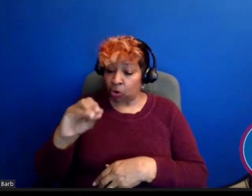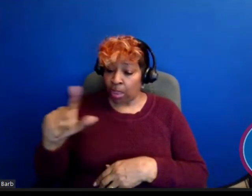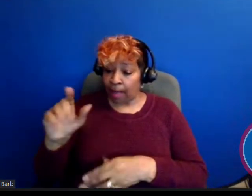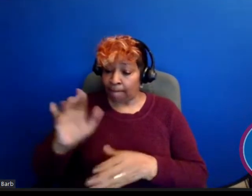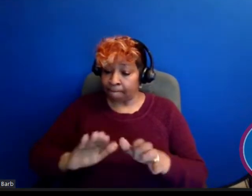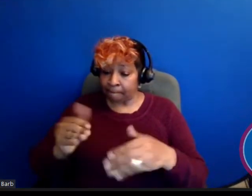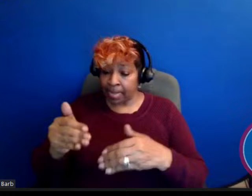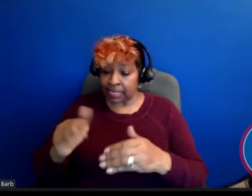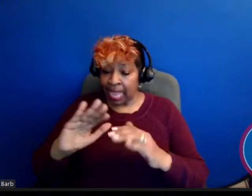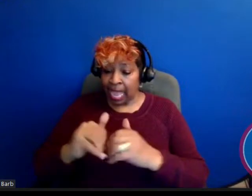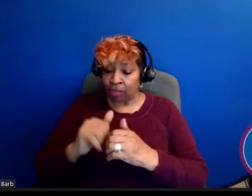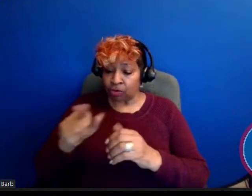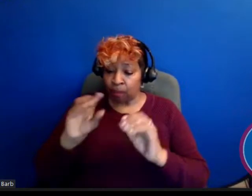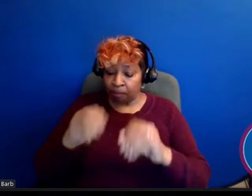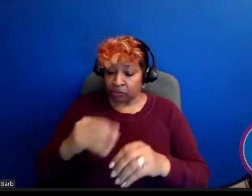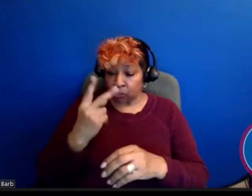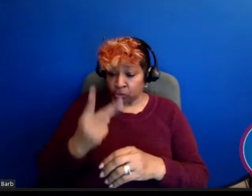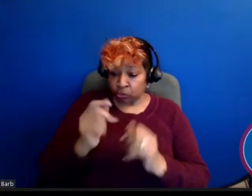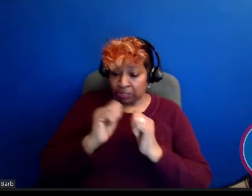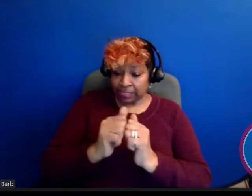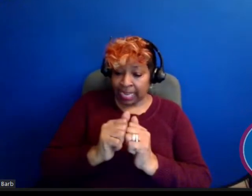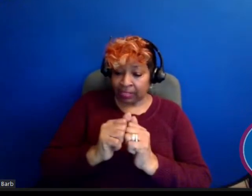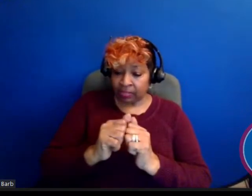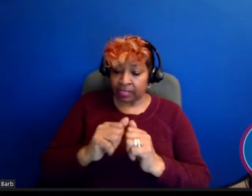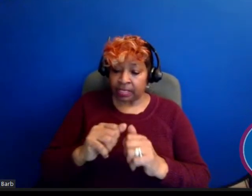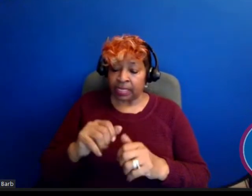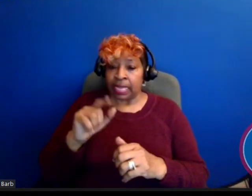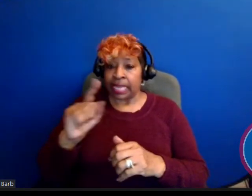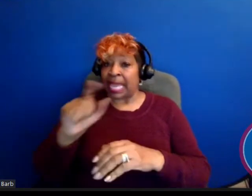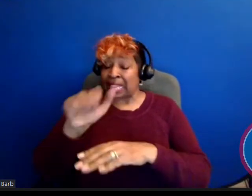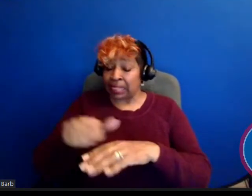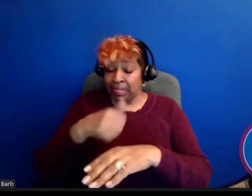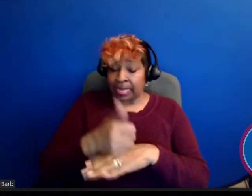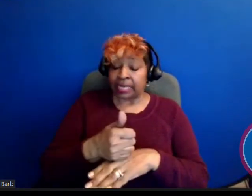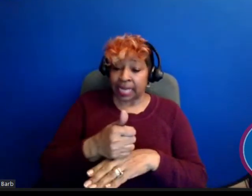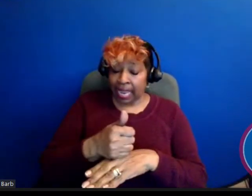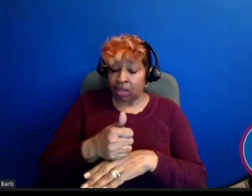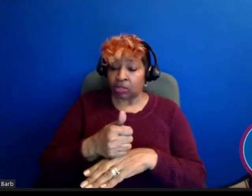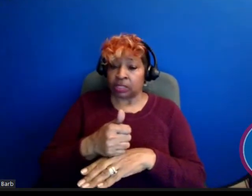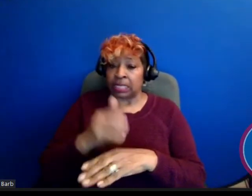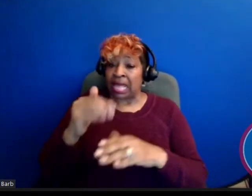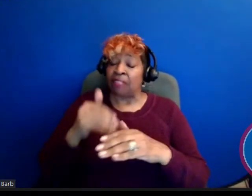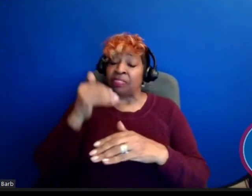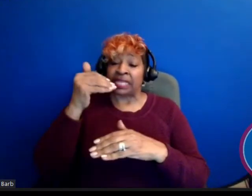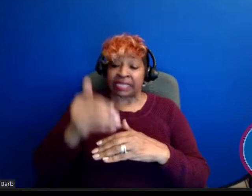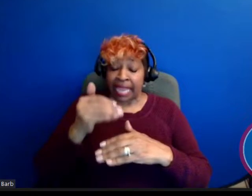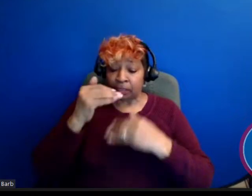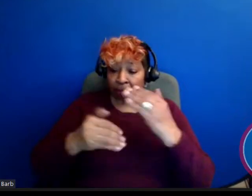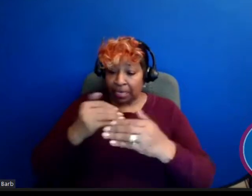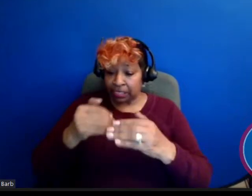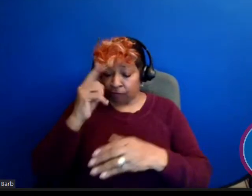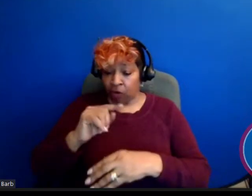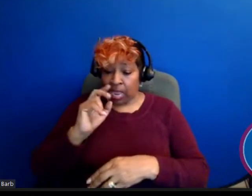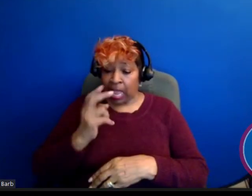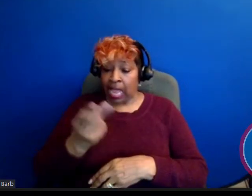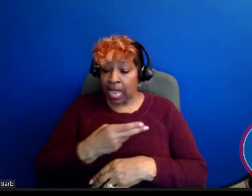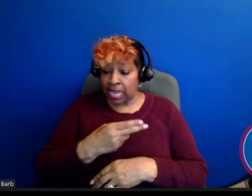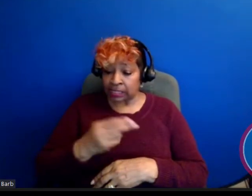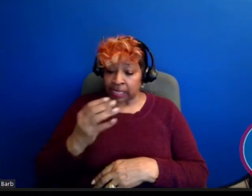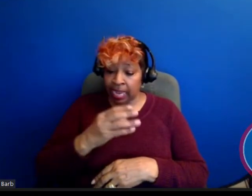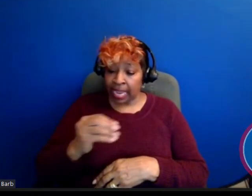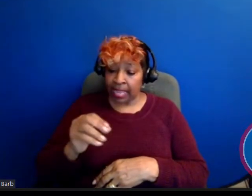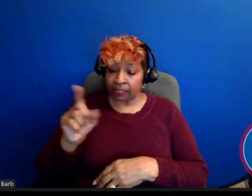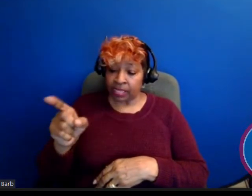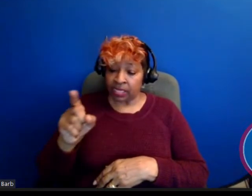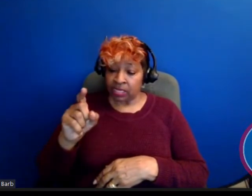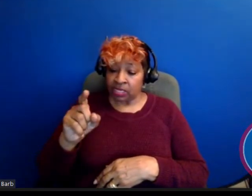Better Streets for Buses did. What it did was it laid it out. But the next process for us, and Jen is actually the one in charge of this